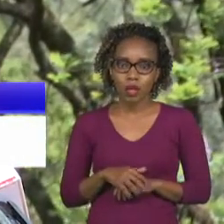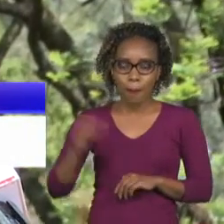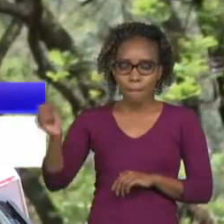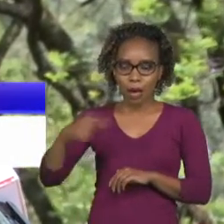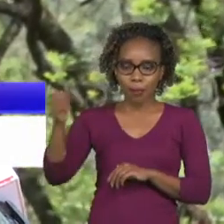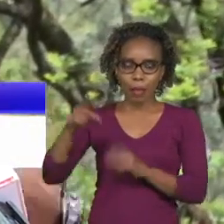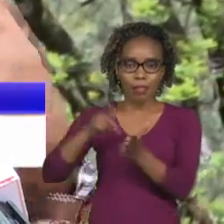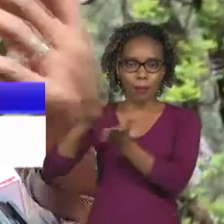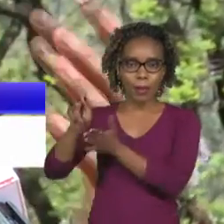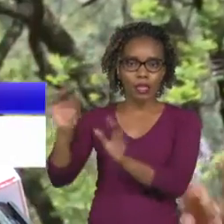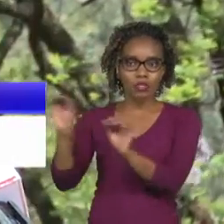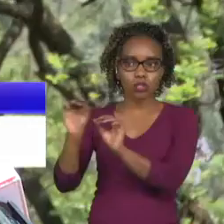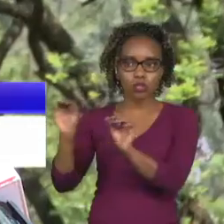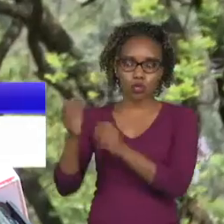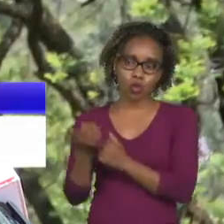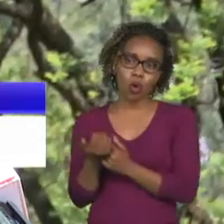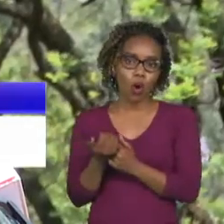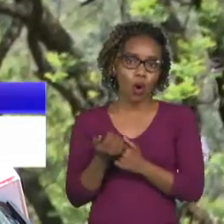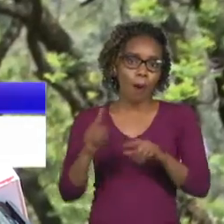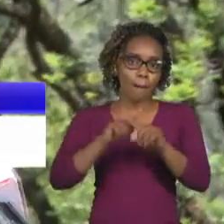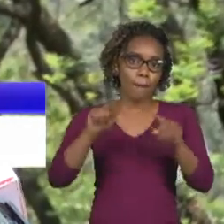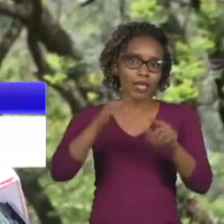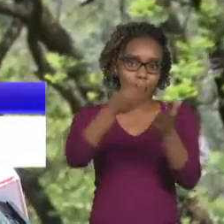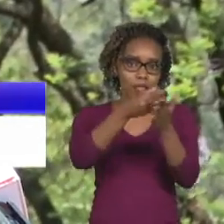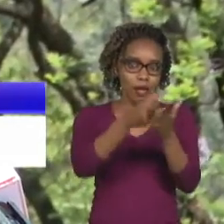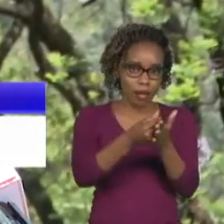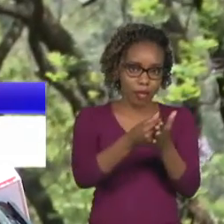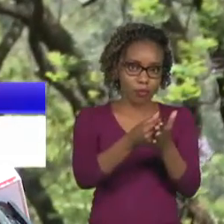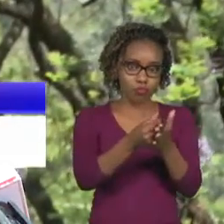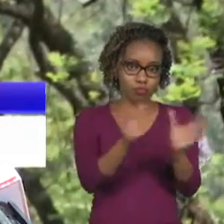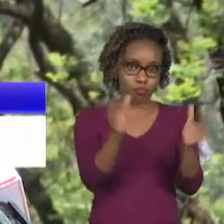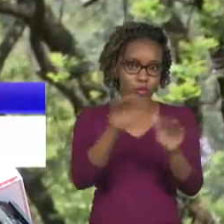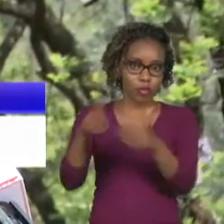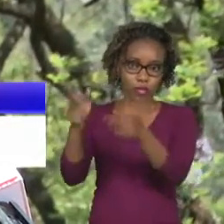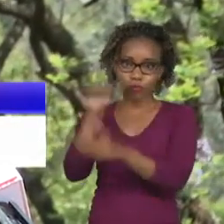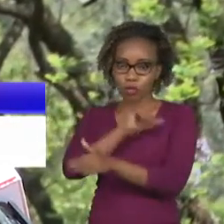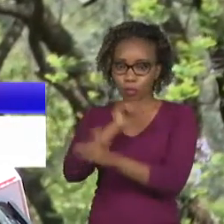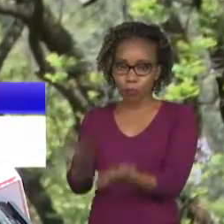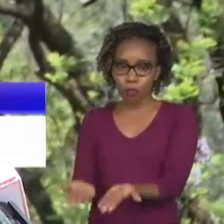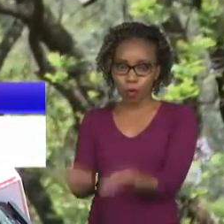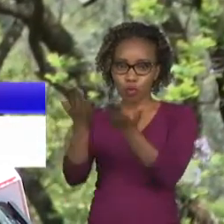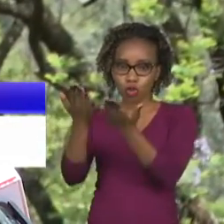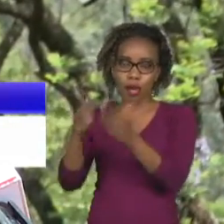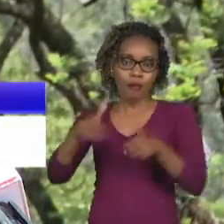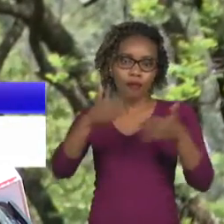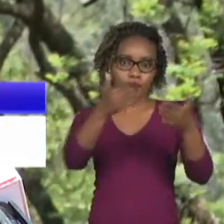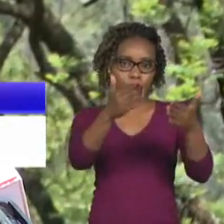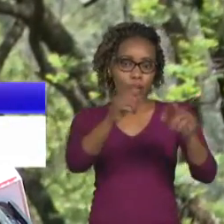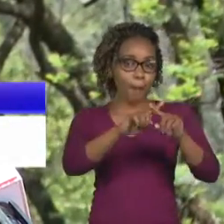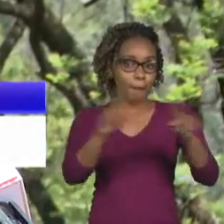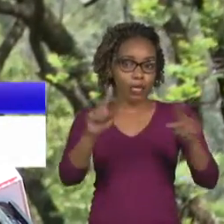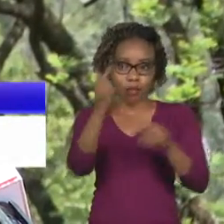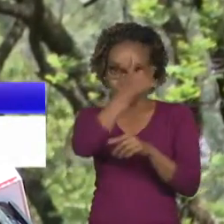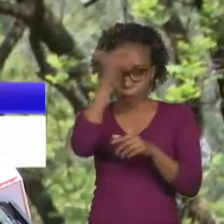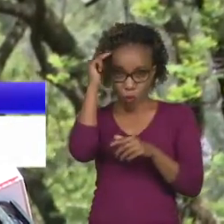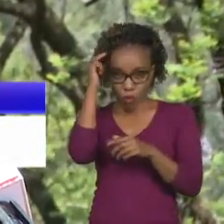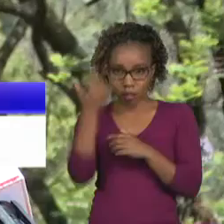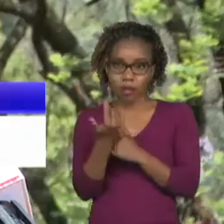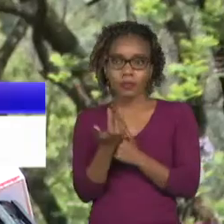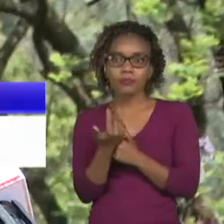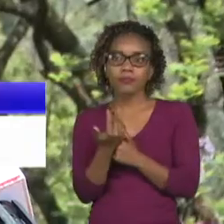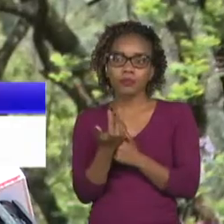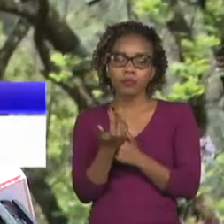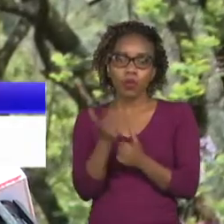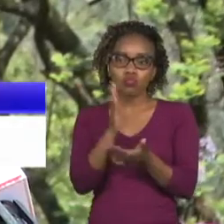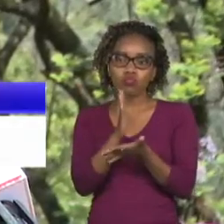when the exchequer has already actually given out? Some things like promotions are provided for. But because we have